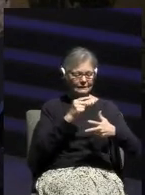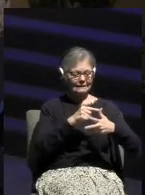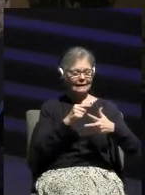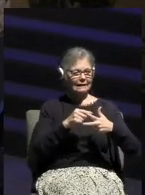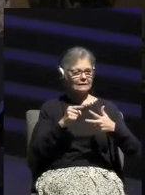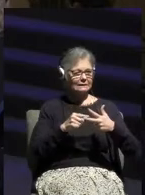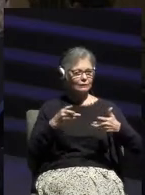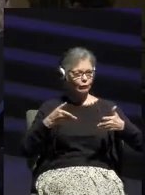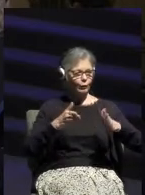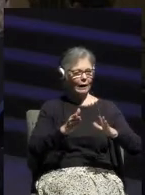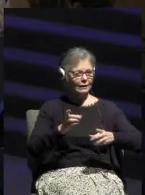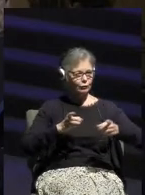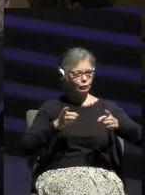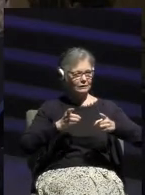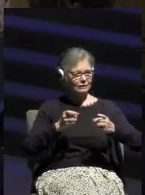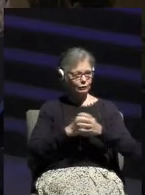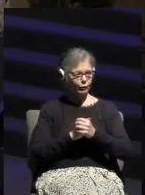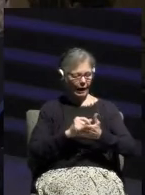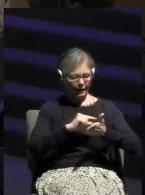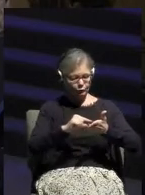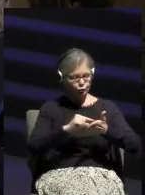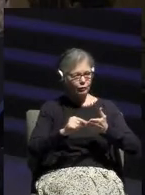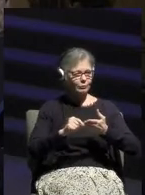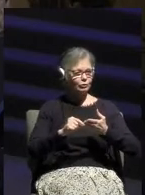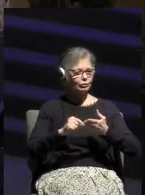device, and he moves to